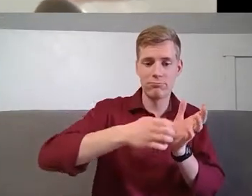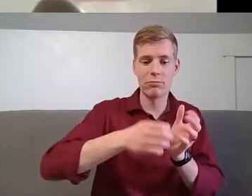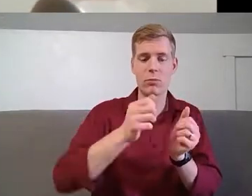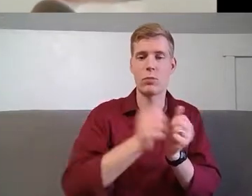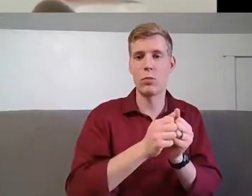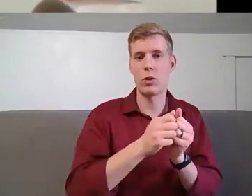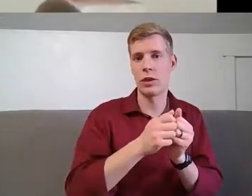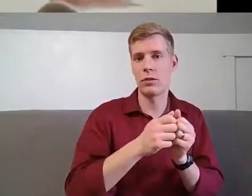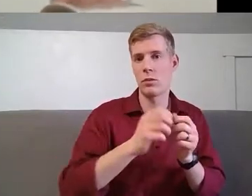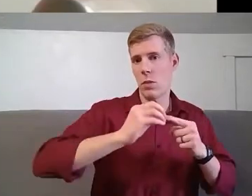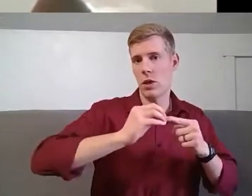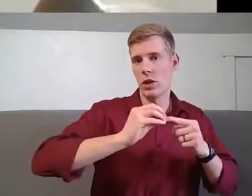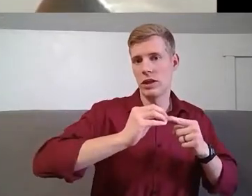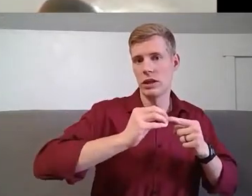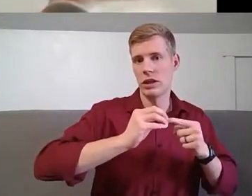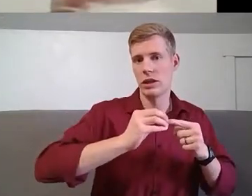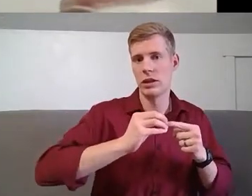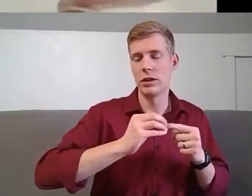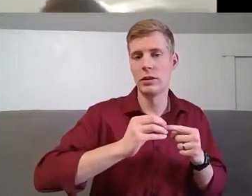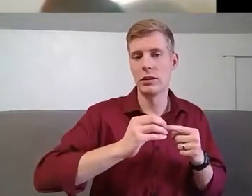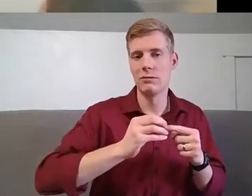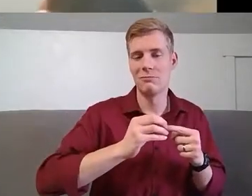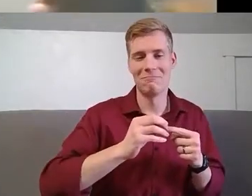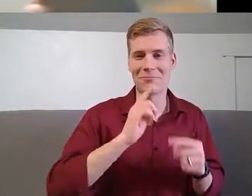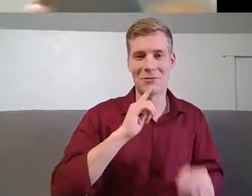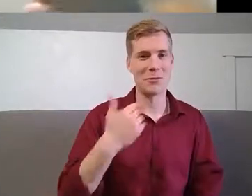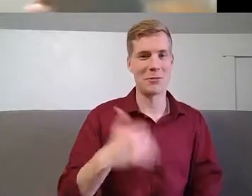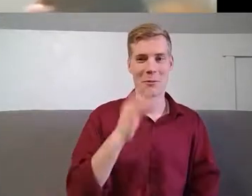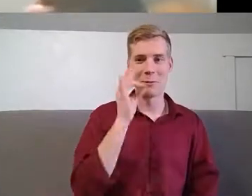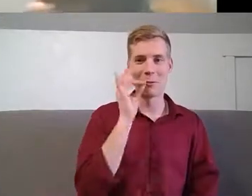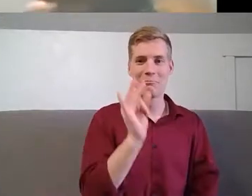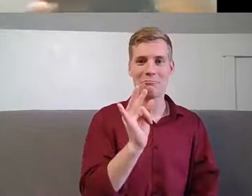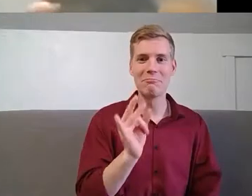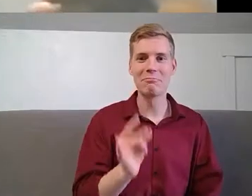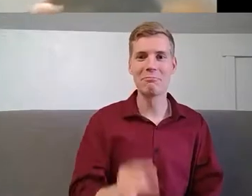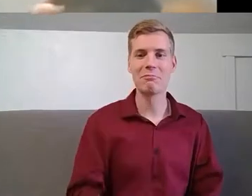berries. That's kind of one of our favorites.